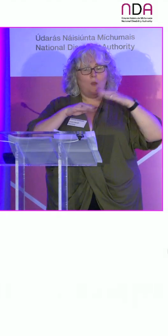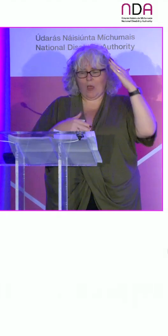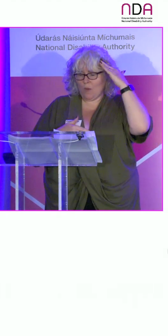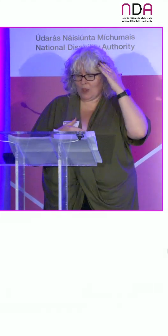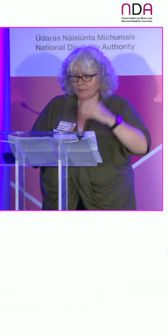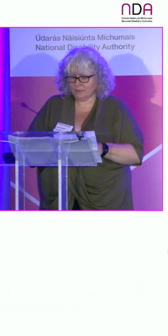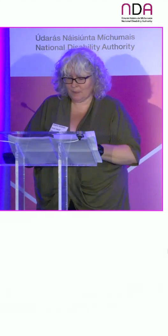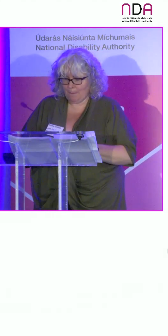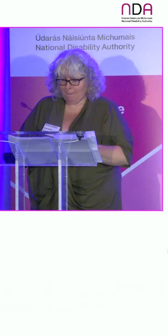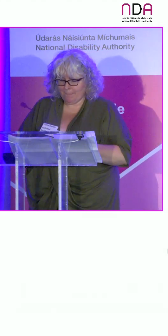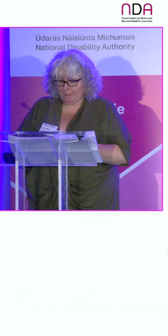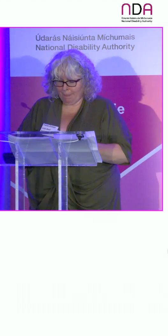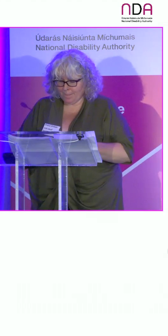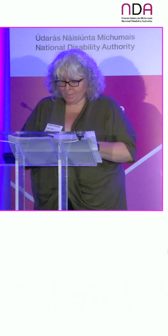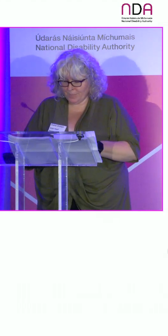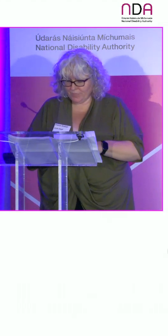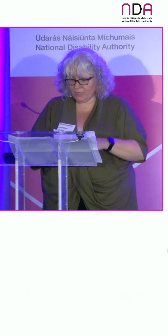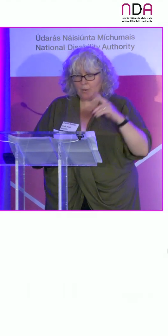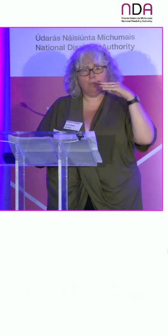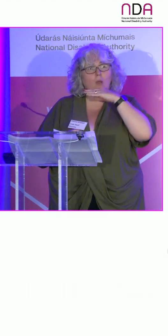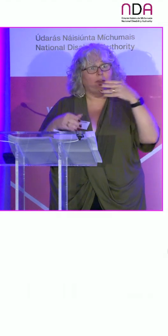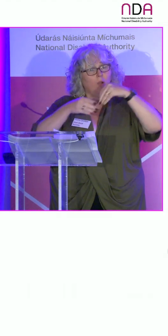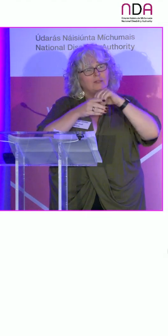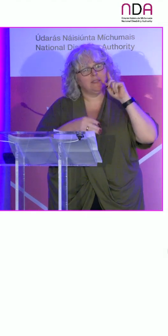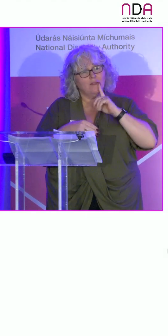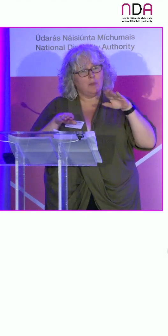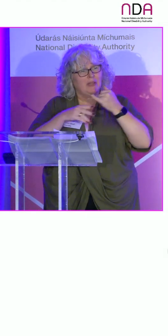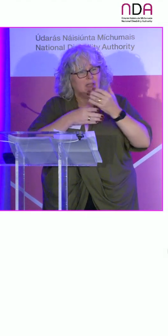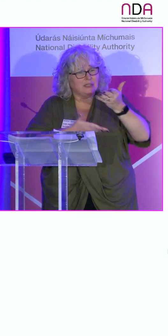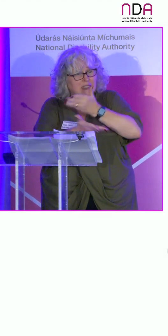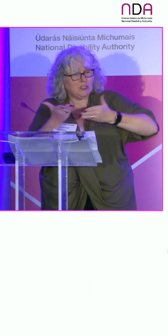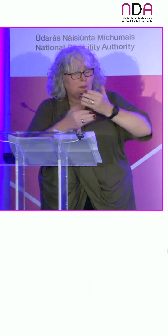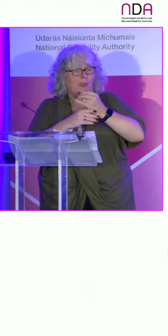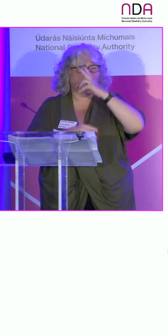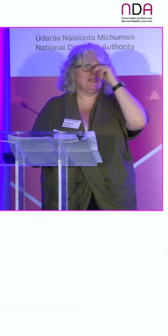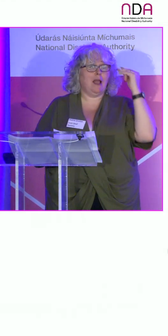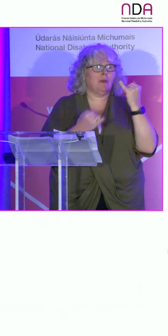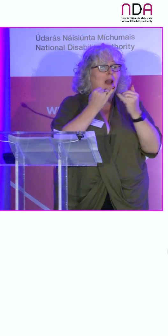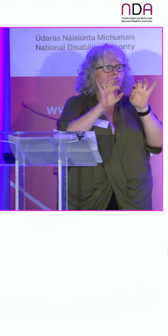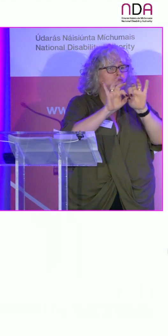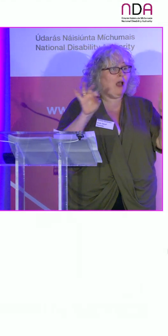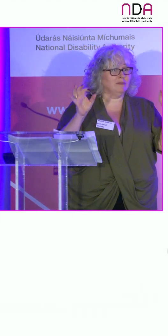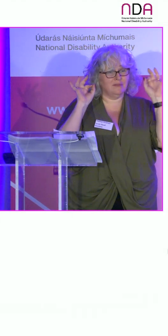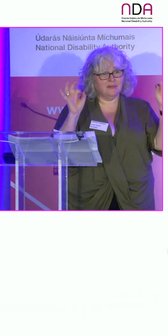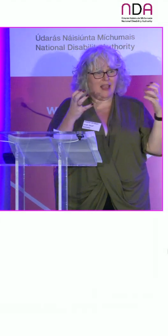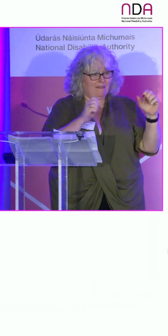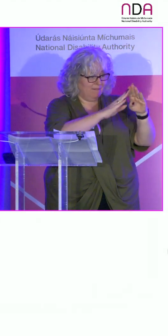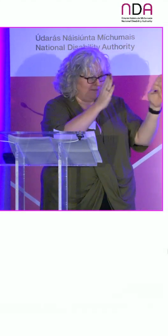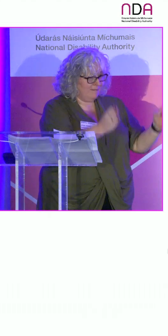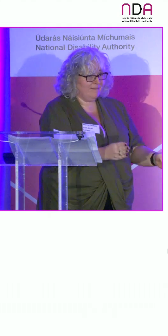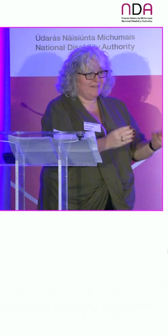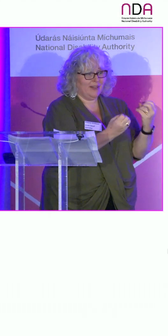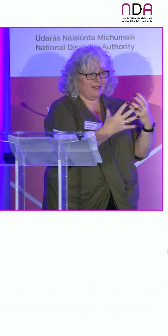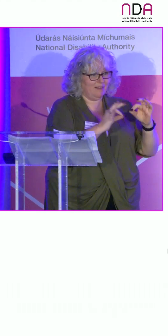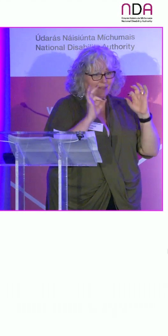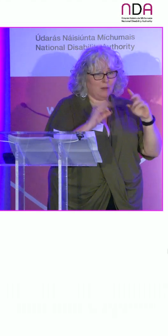for that lack of awareness that is out there around that access need. It's important to include deaf people in those consultation processes